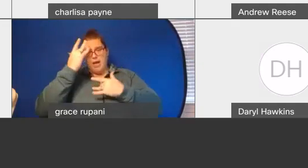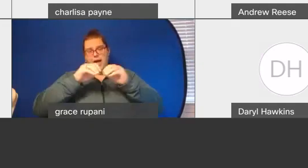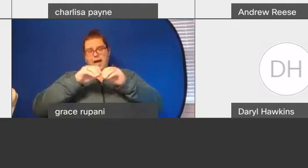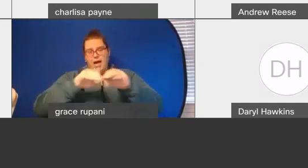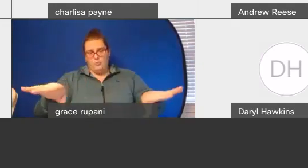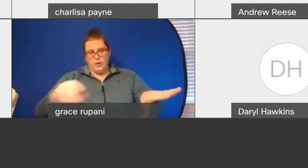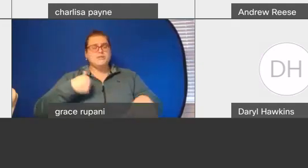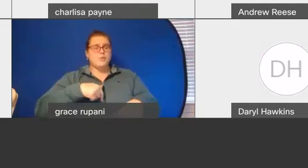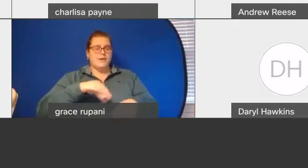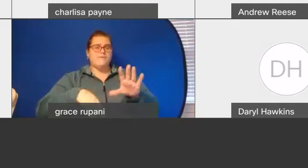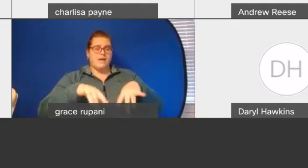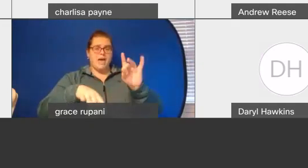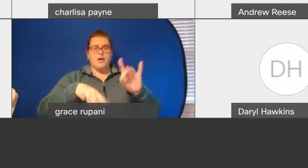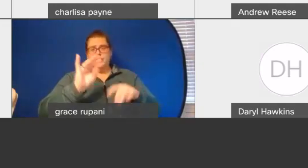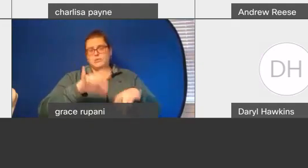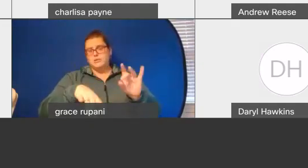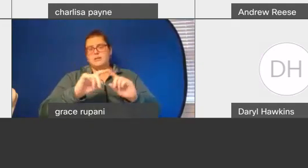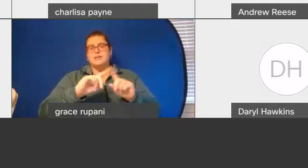DDS settings and other similar type